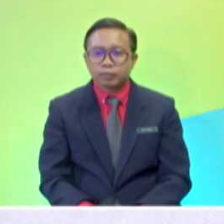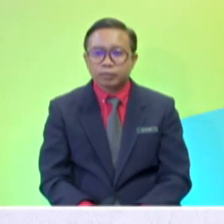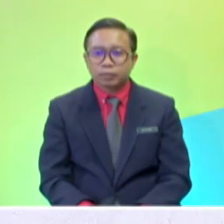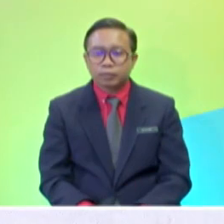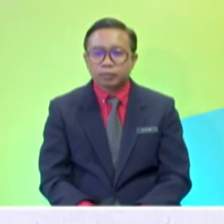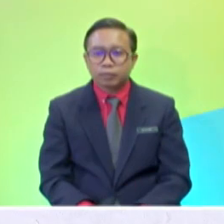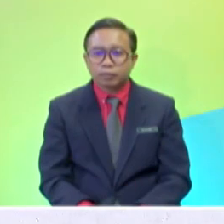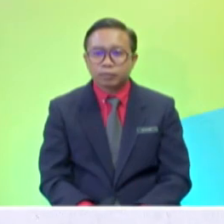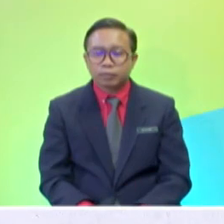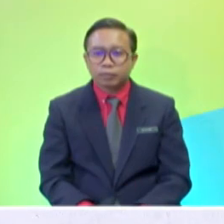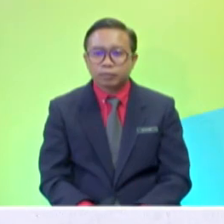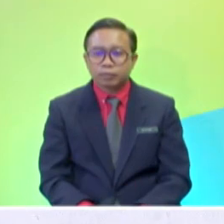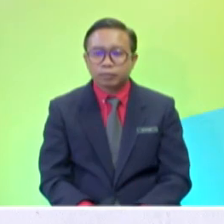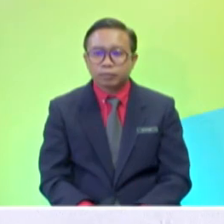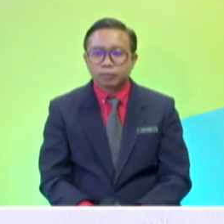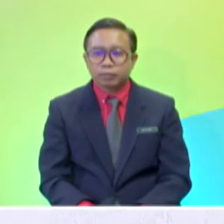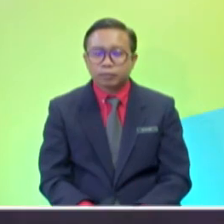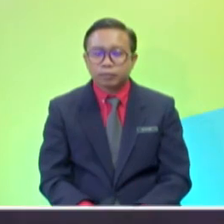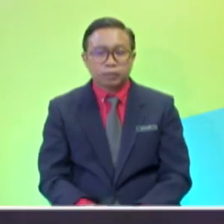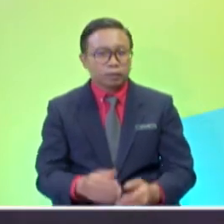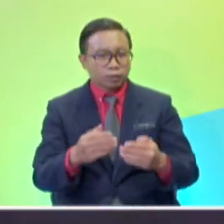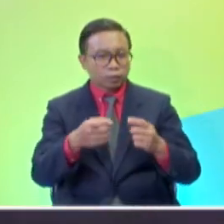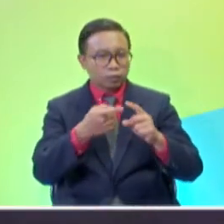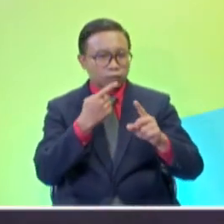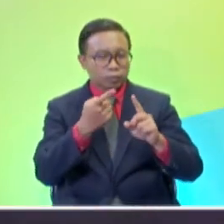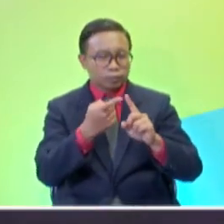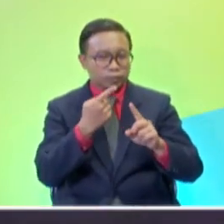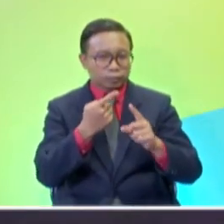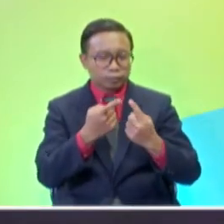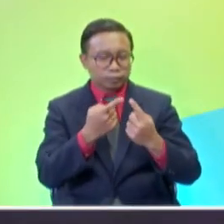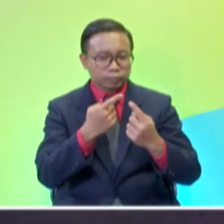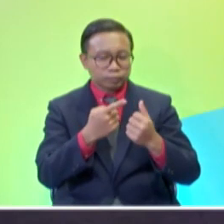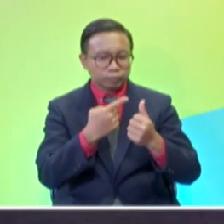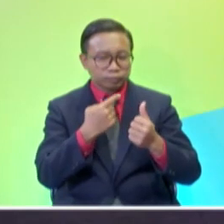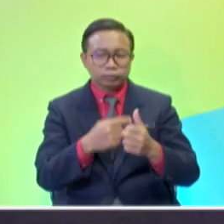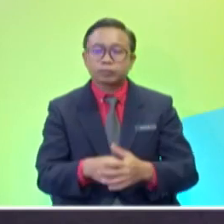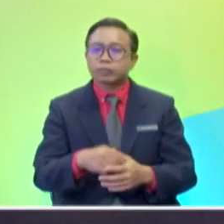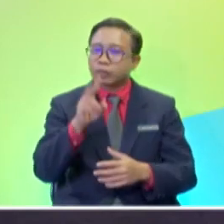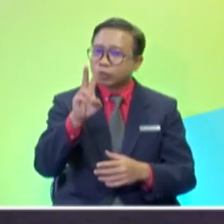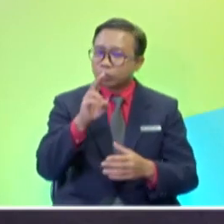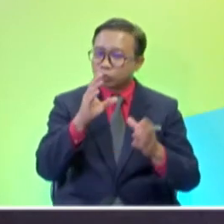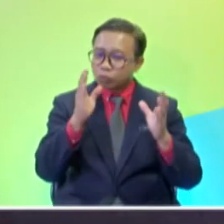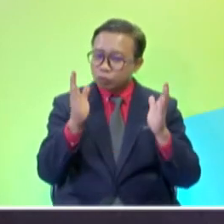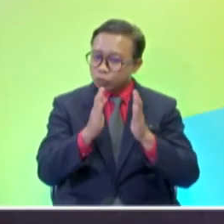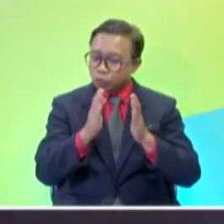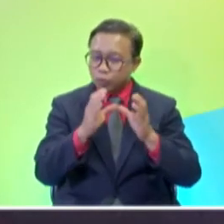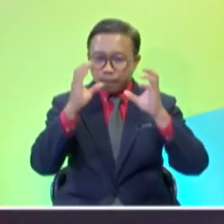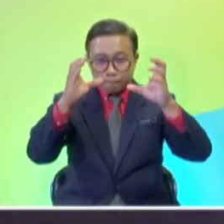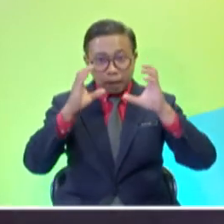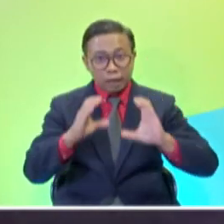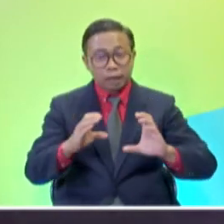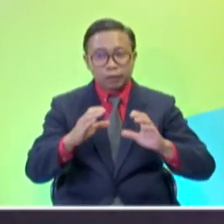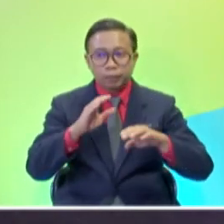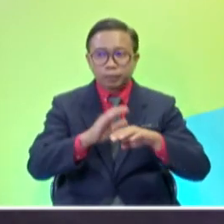Okay, so in the meantime, from these points, Miss Ima, I'm guessing we have to write 2 short paragraphs based on your